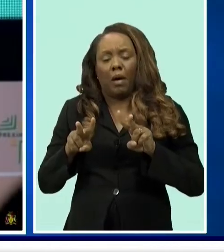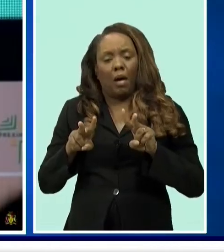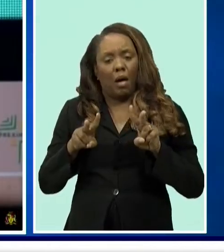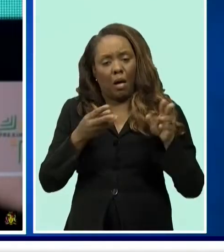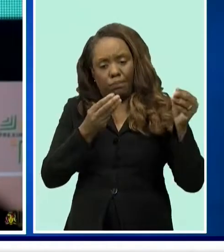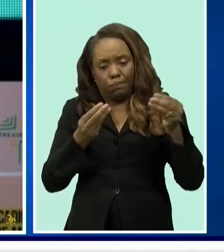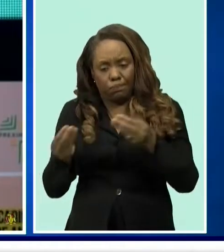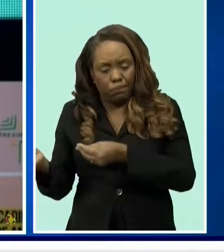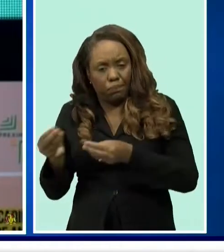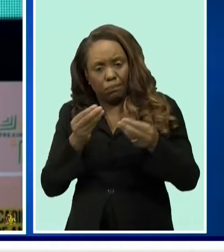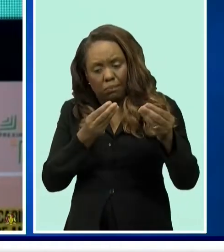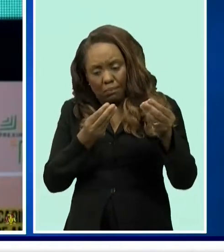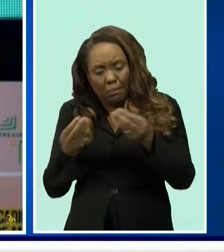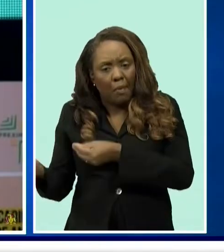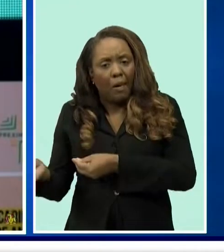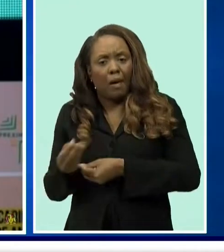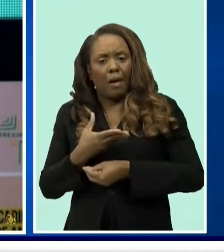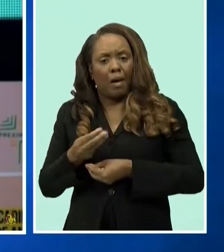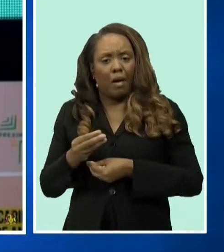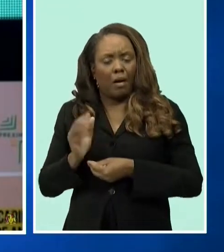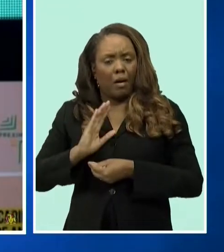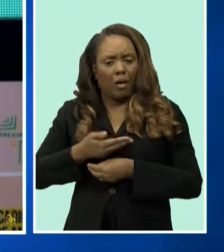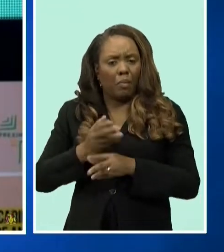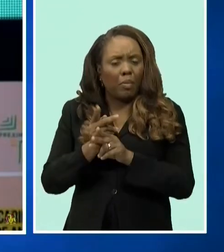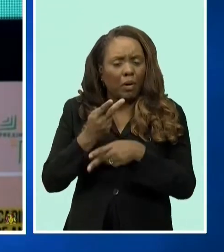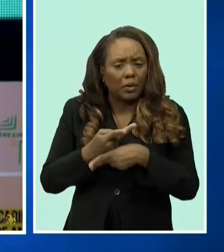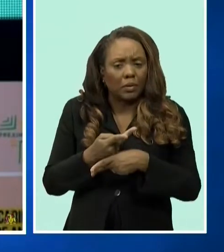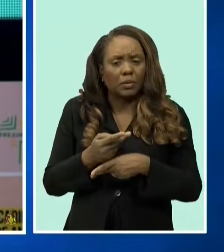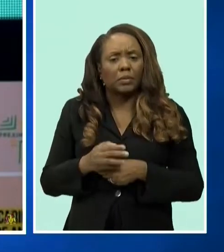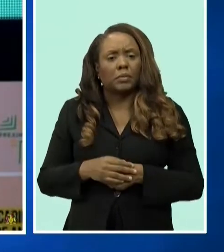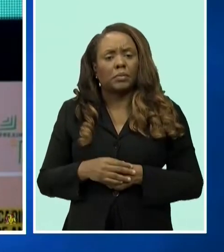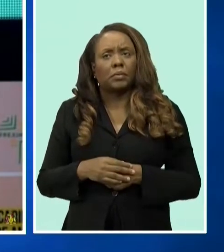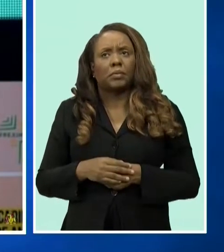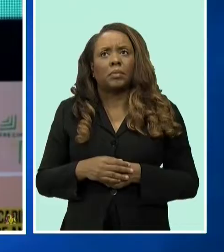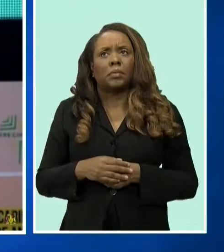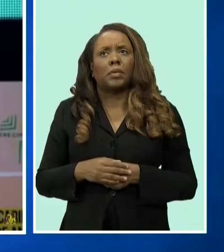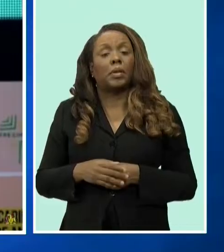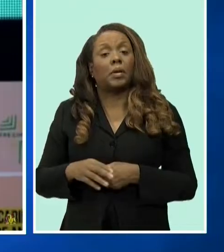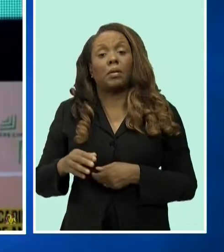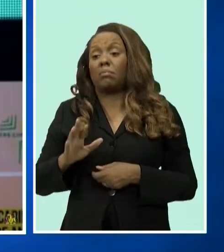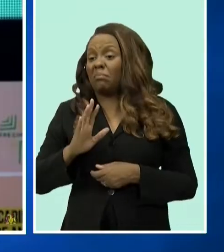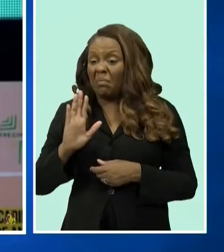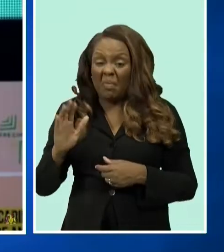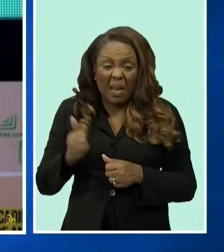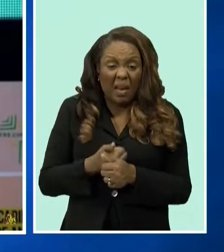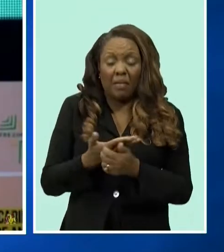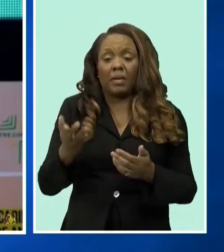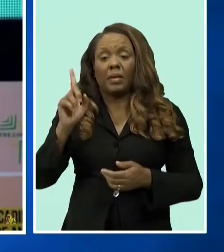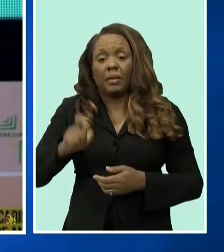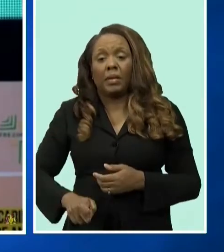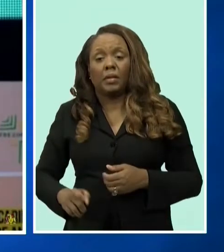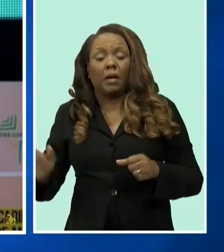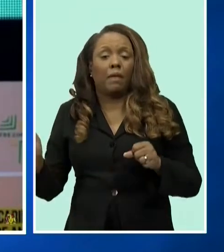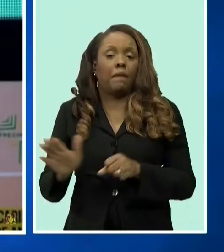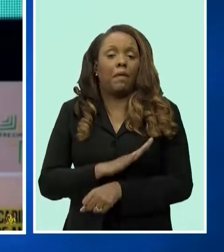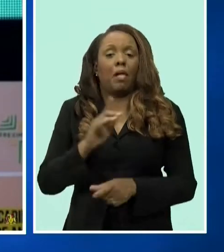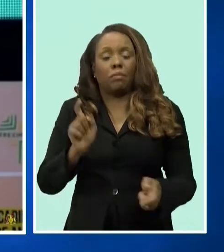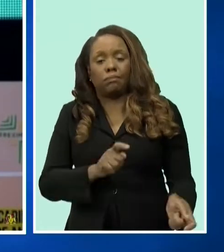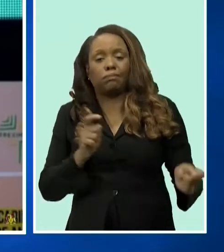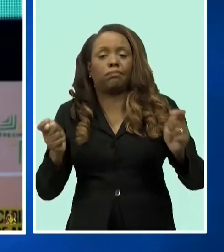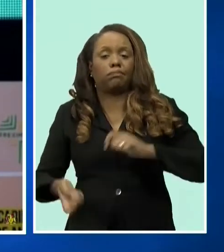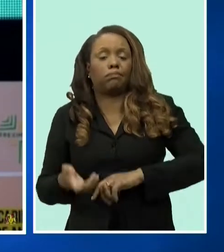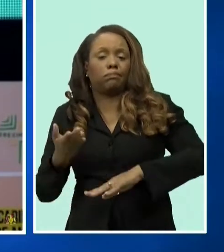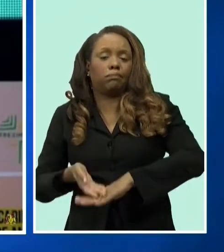and therefore our agri-food systems need a total revamp. Our target of 25% by the